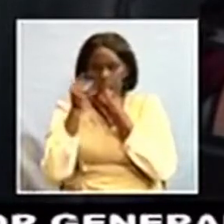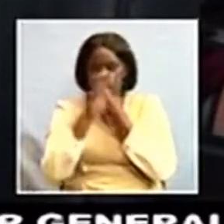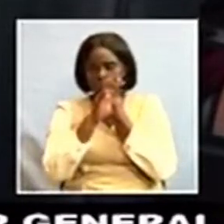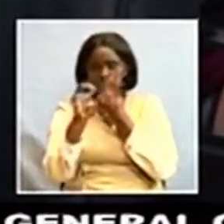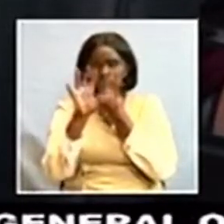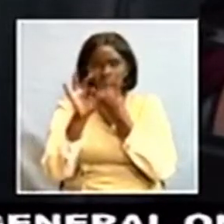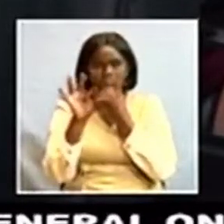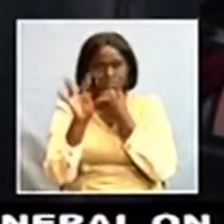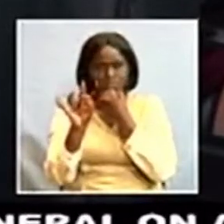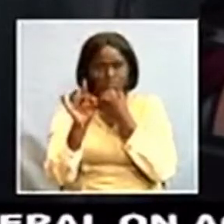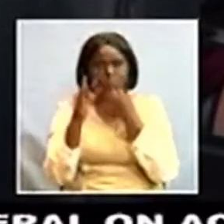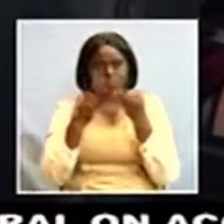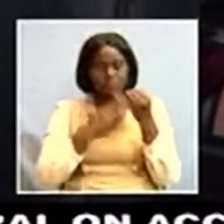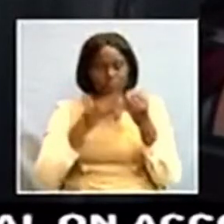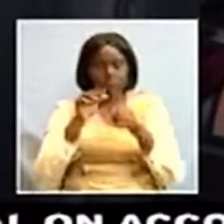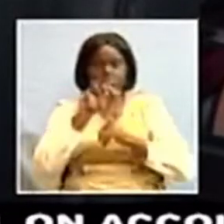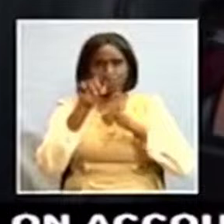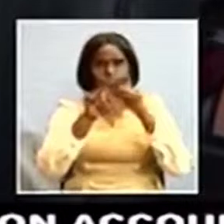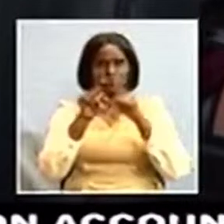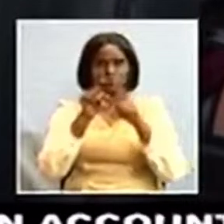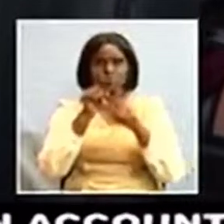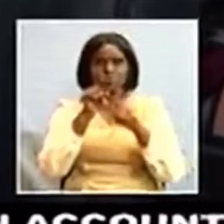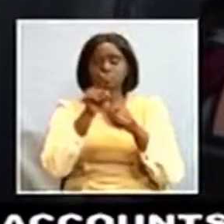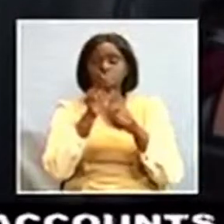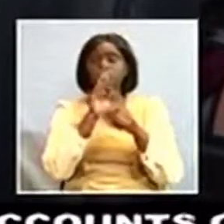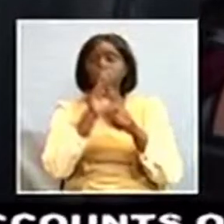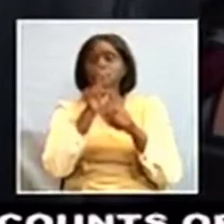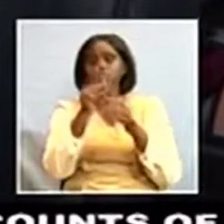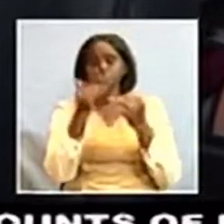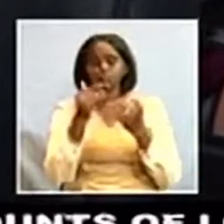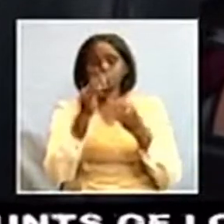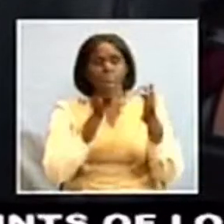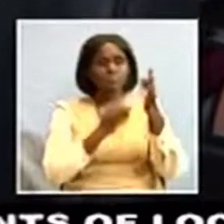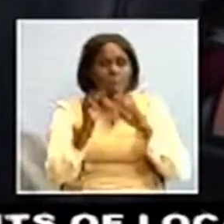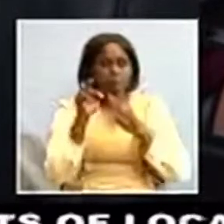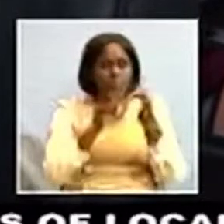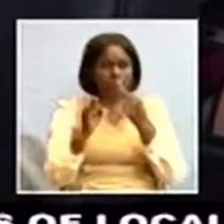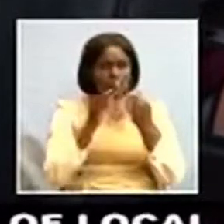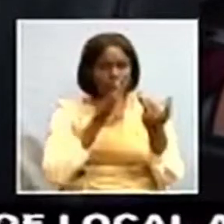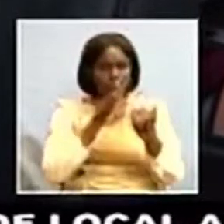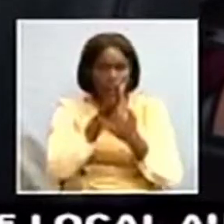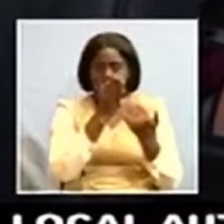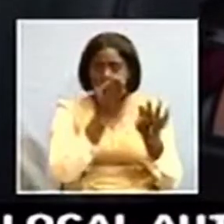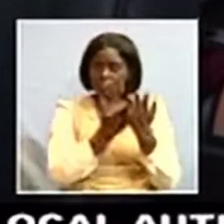18,141,498. So my question is, are you explaining through